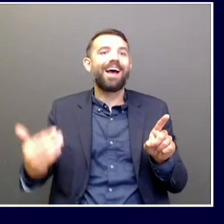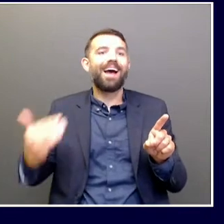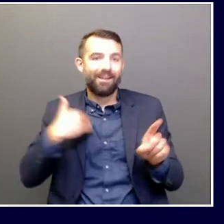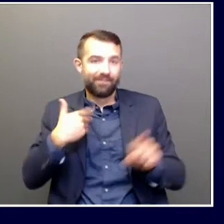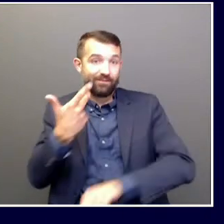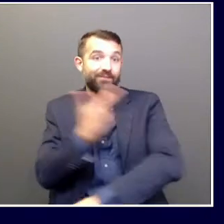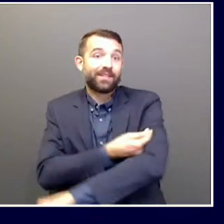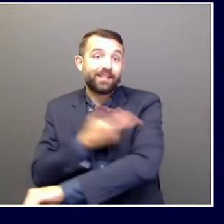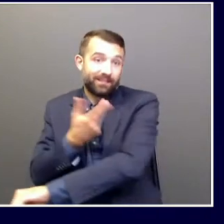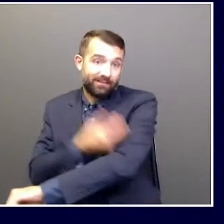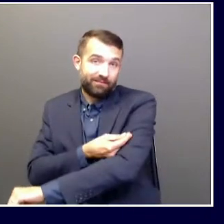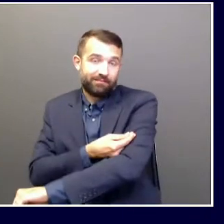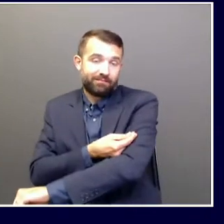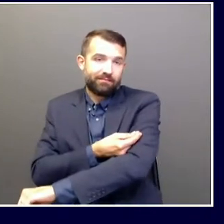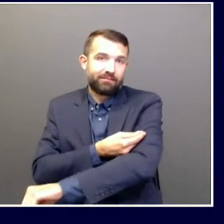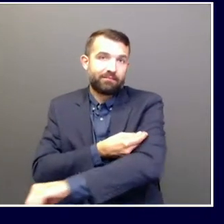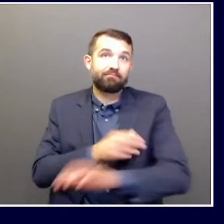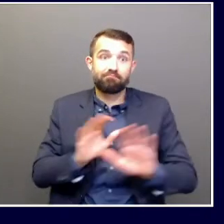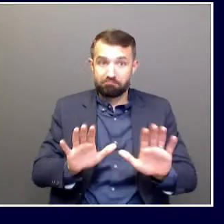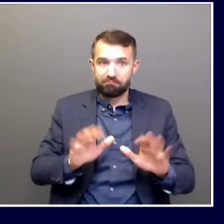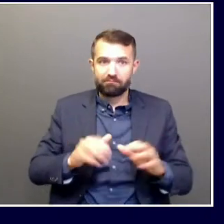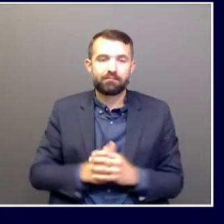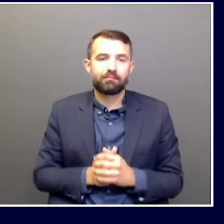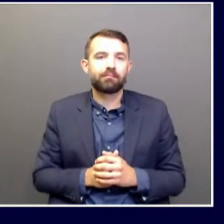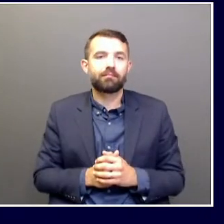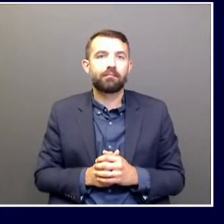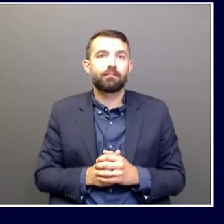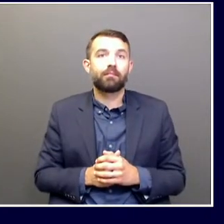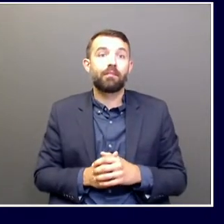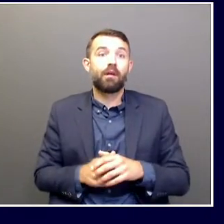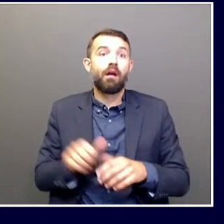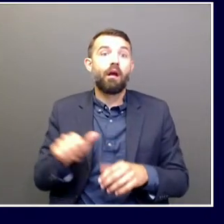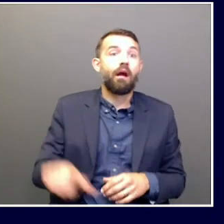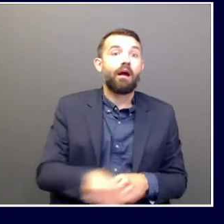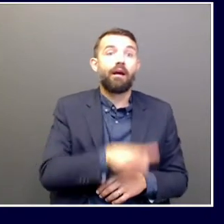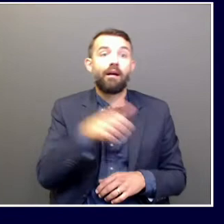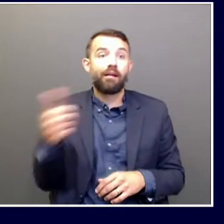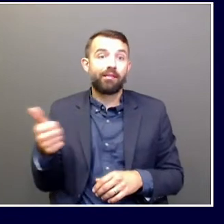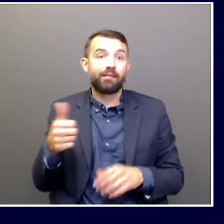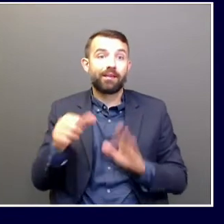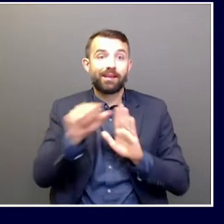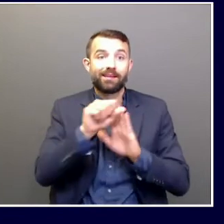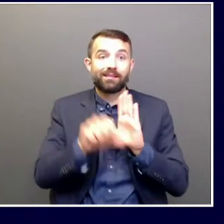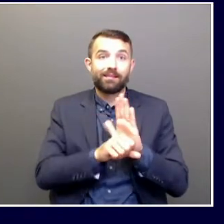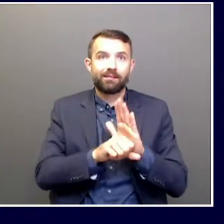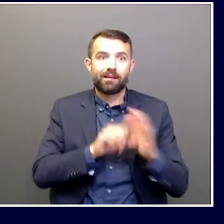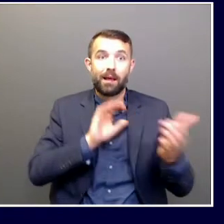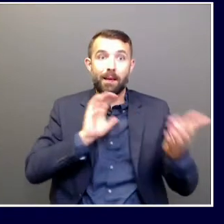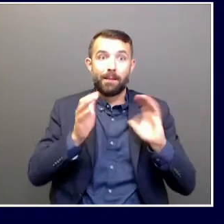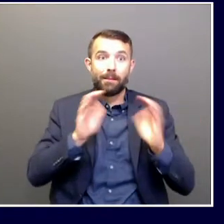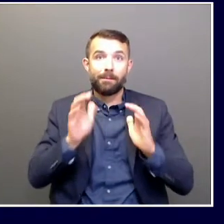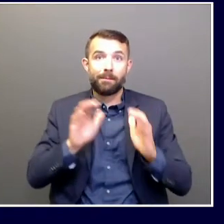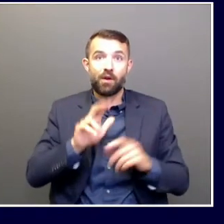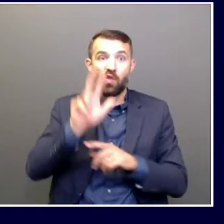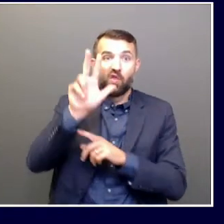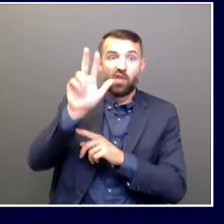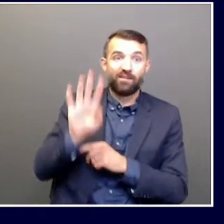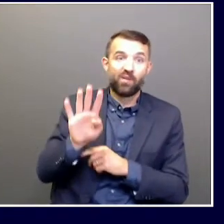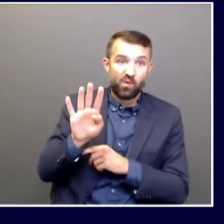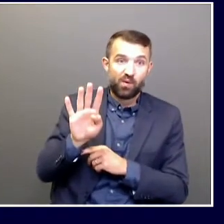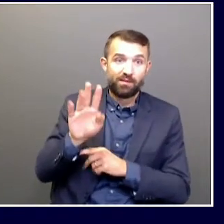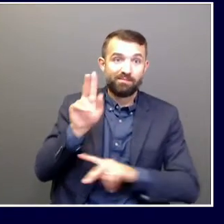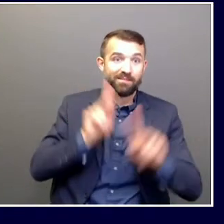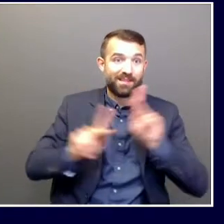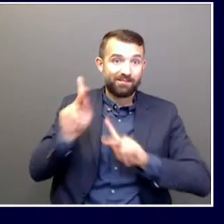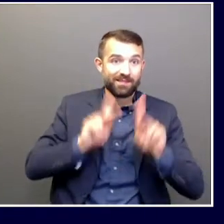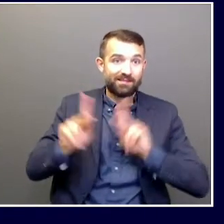out of every 4 people are vaccinated, but not clustered by household. In the first situation, any virus is not going to have a lot of